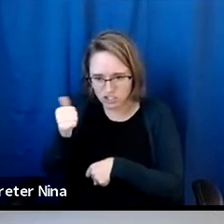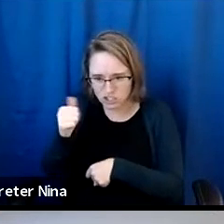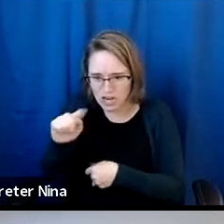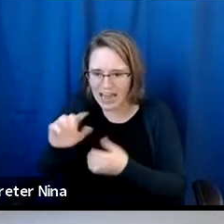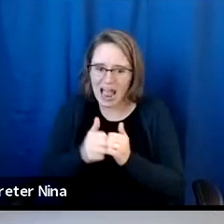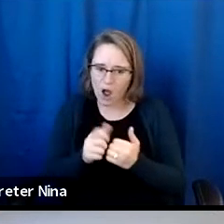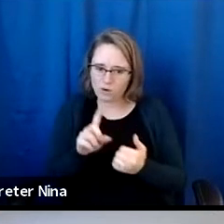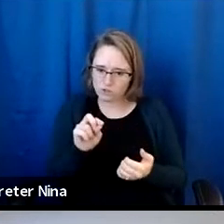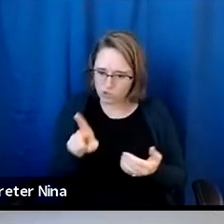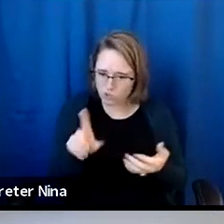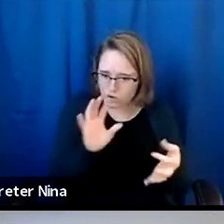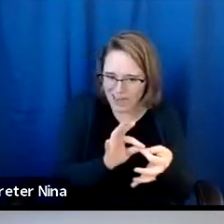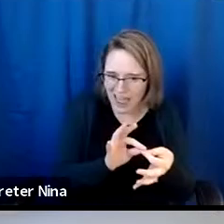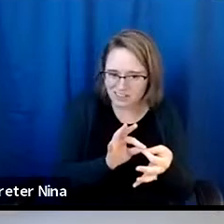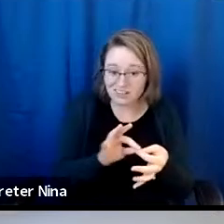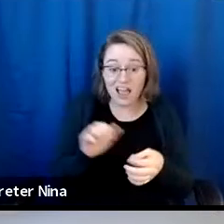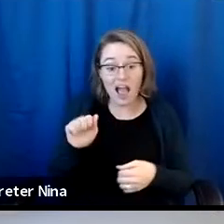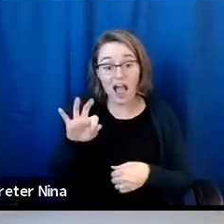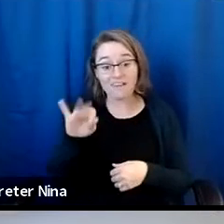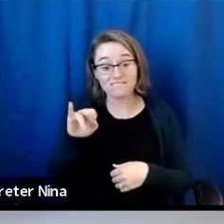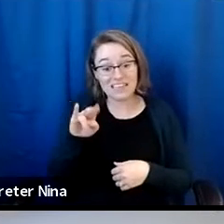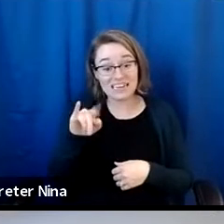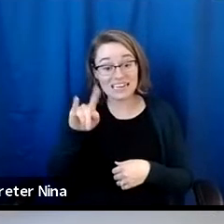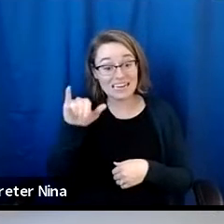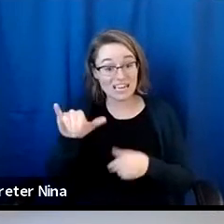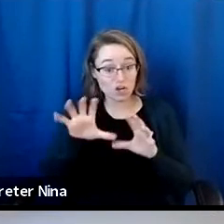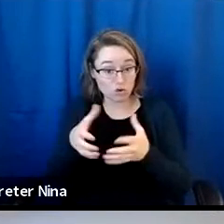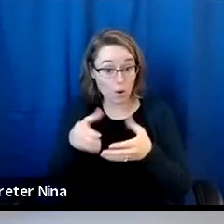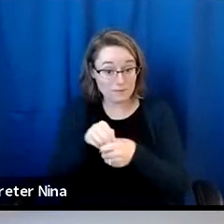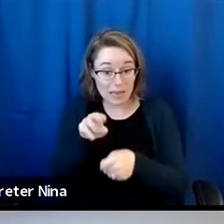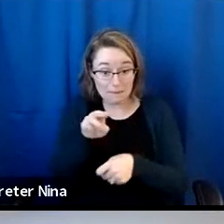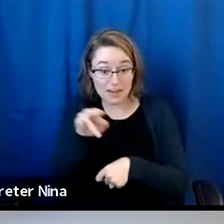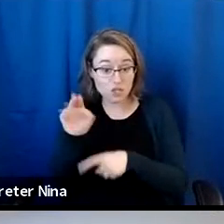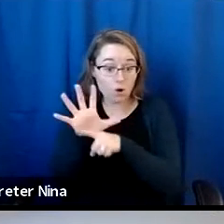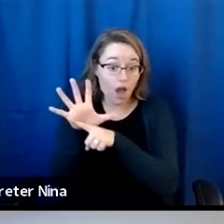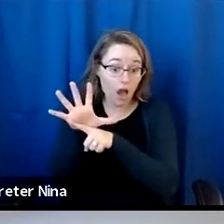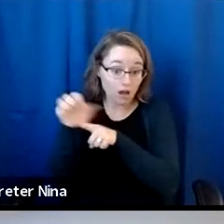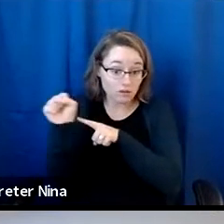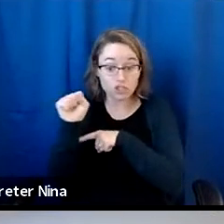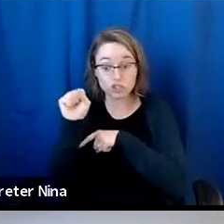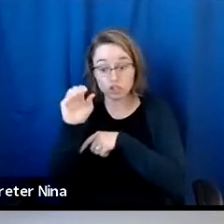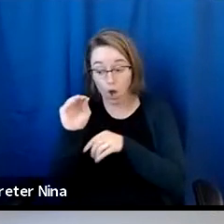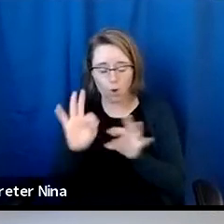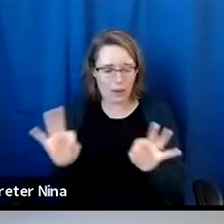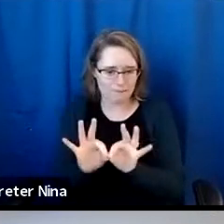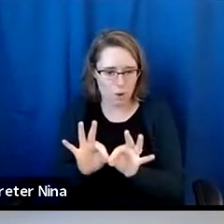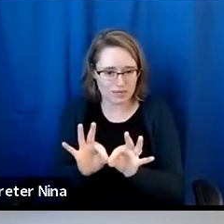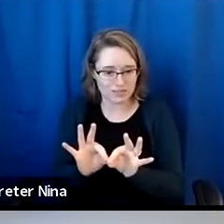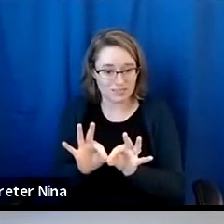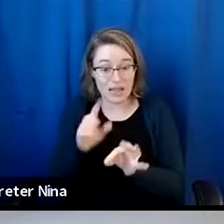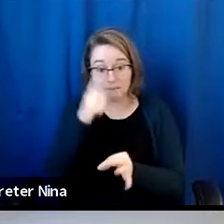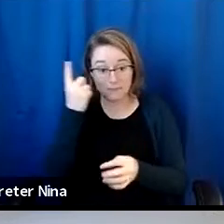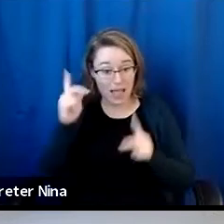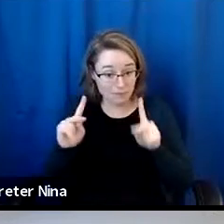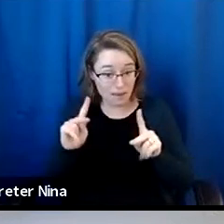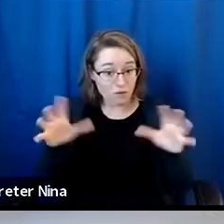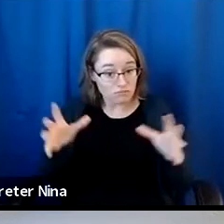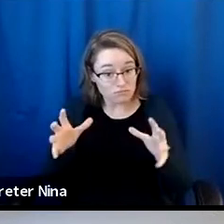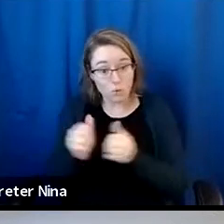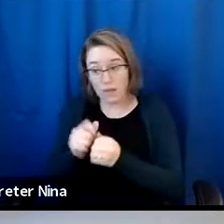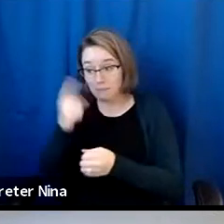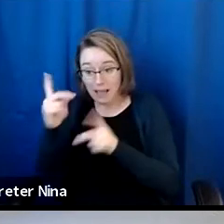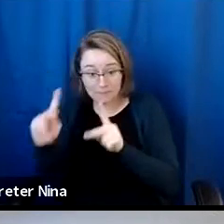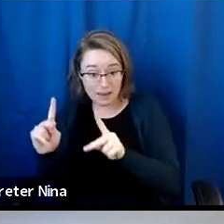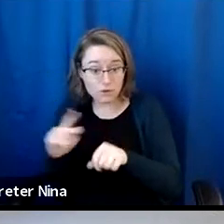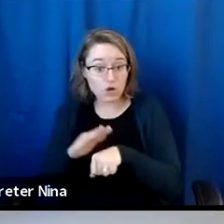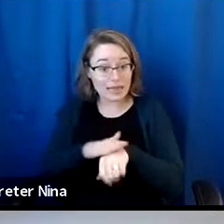so affinity groups in Minnesota are so important. Like Black folk, getting with Black folk,